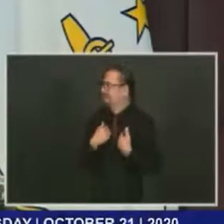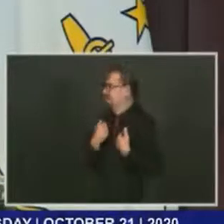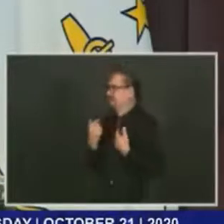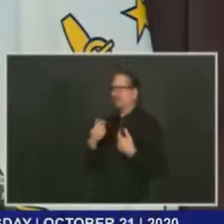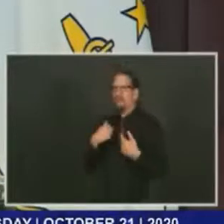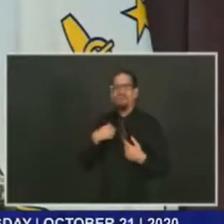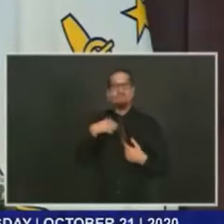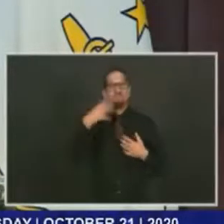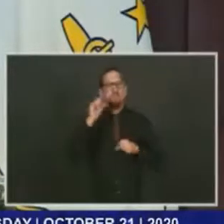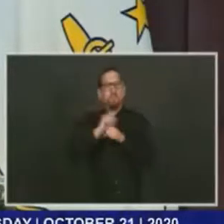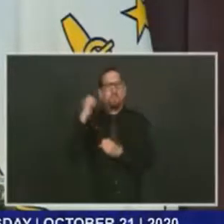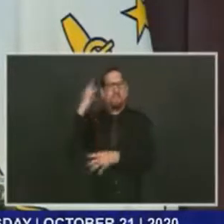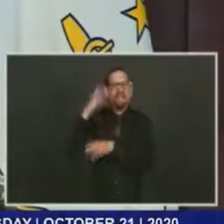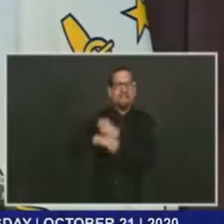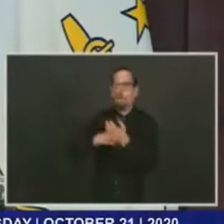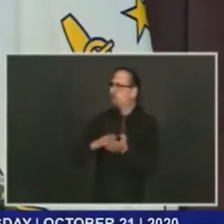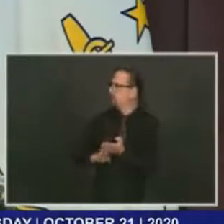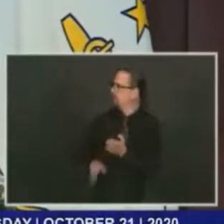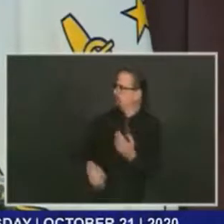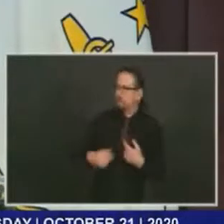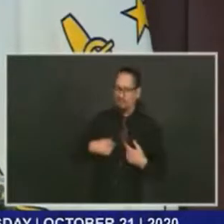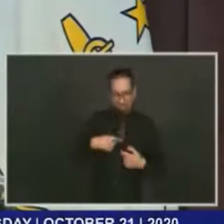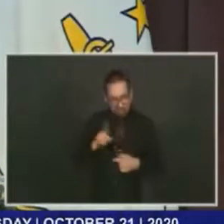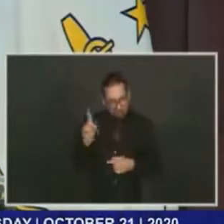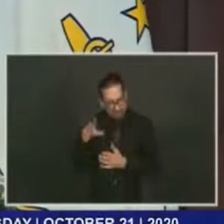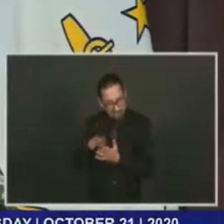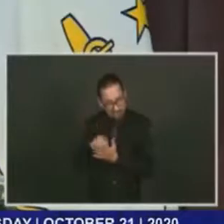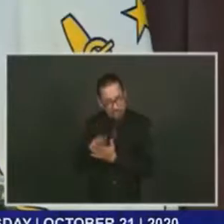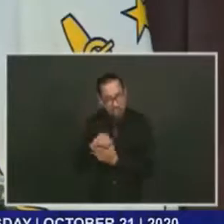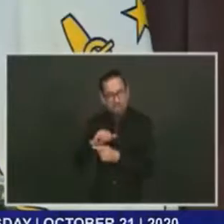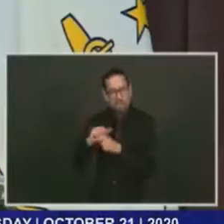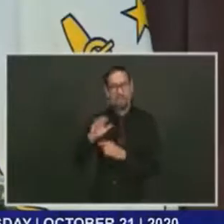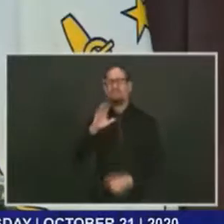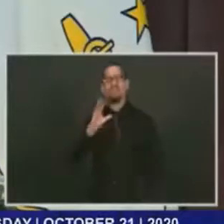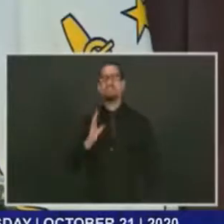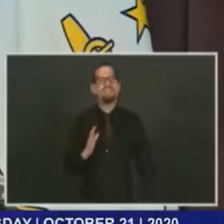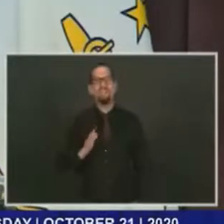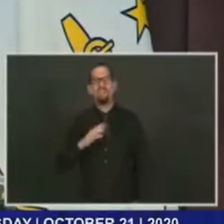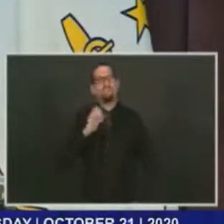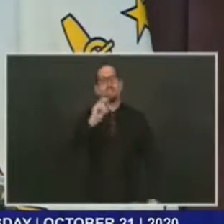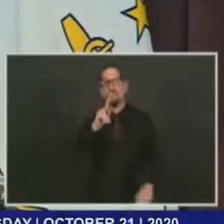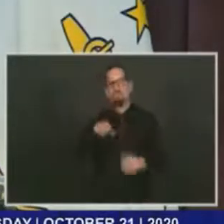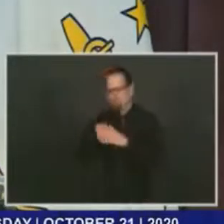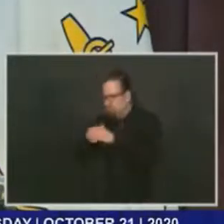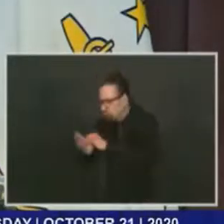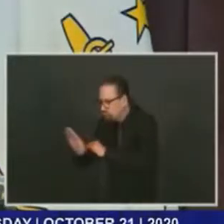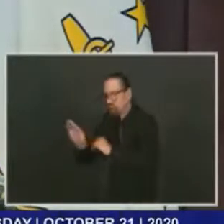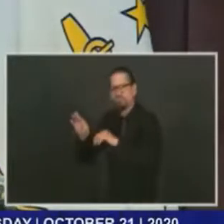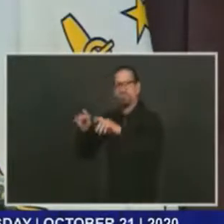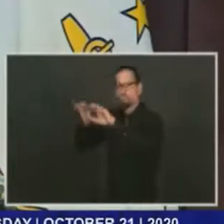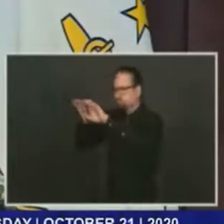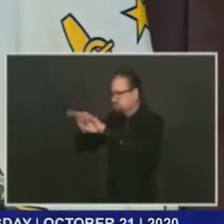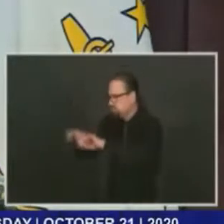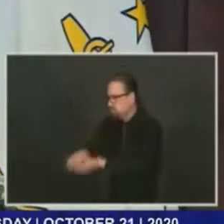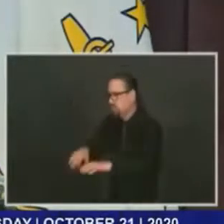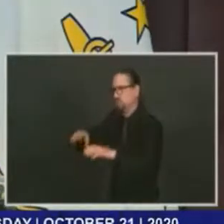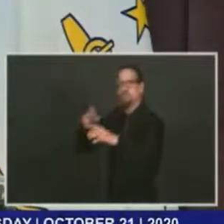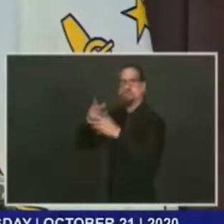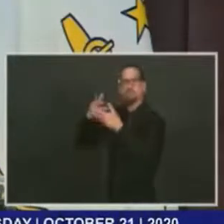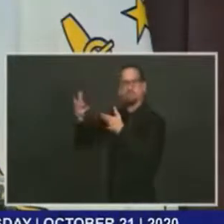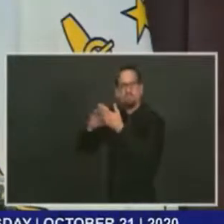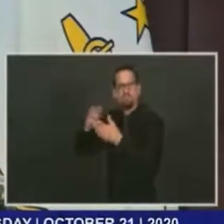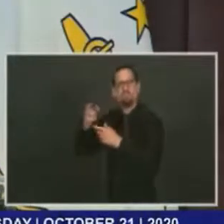Work RI website, have a session, put in your skills, put in your interest, and let us see if we can match you up with a new